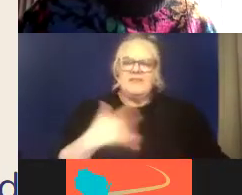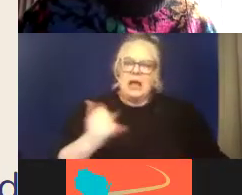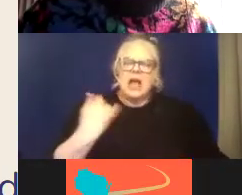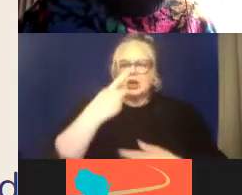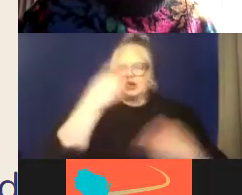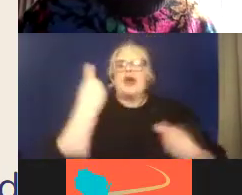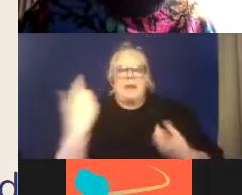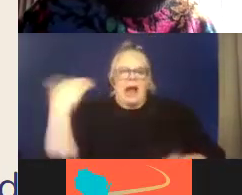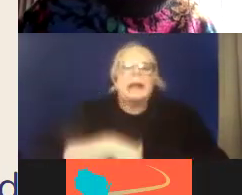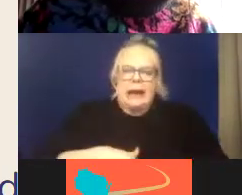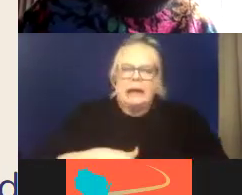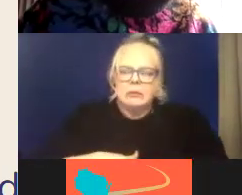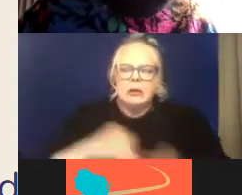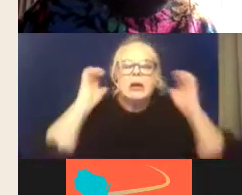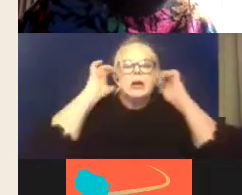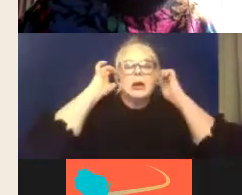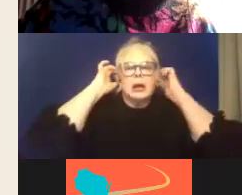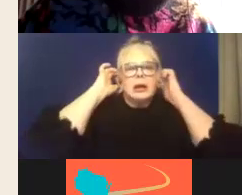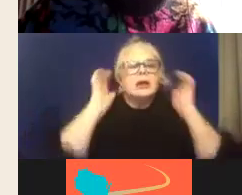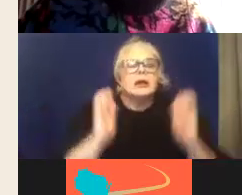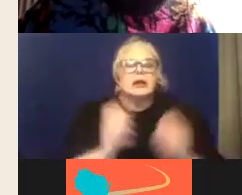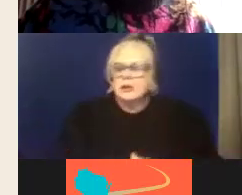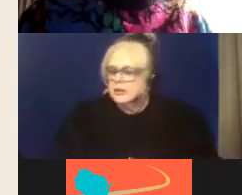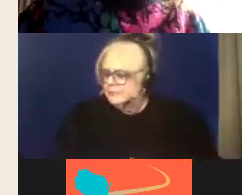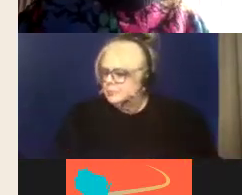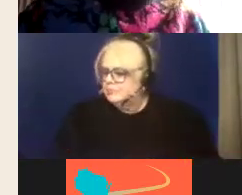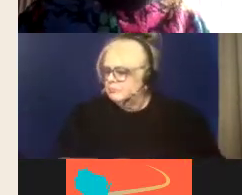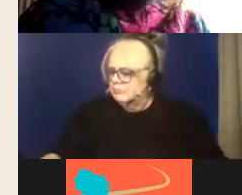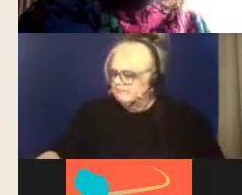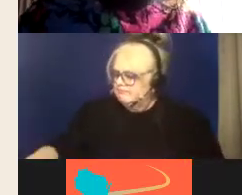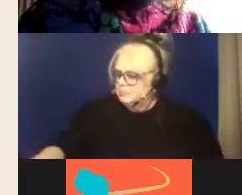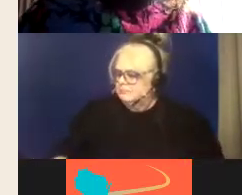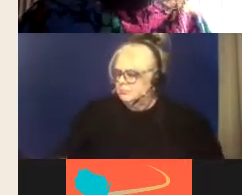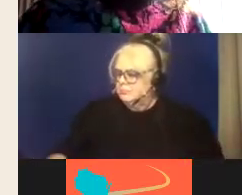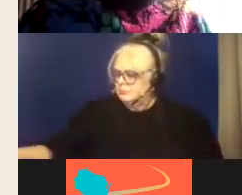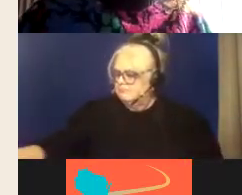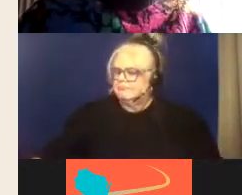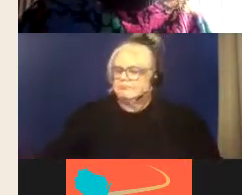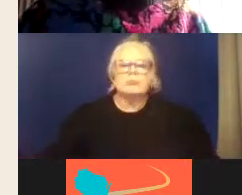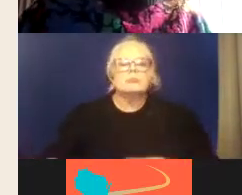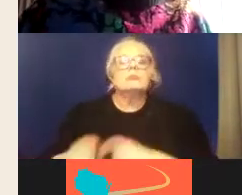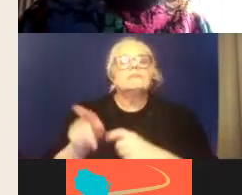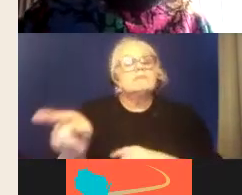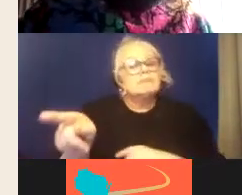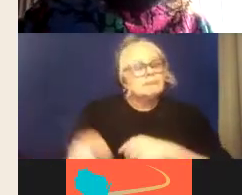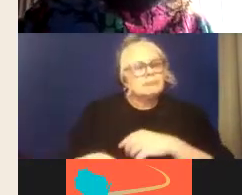And I think we said 5 minutes, if that Okay. still feels okay. Yeah, 5 minutes is good. Okay.